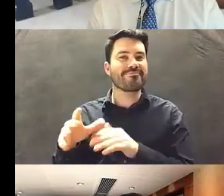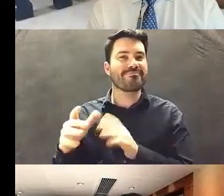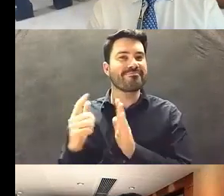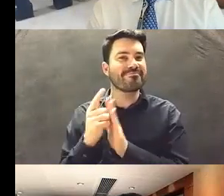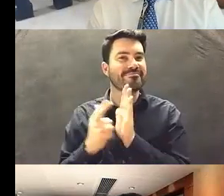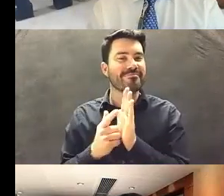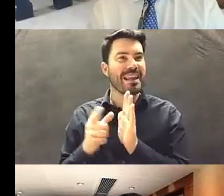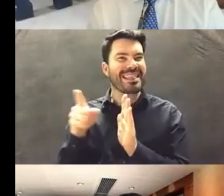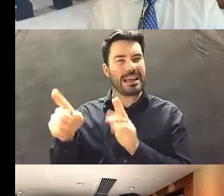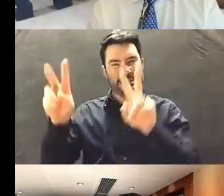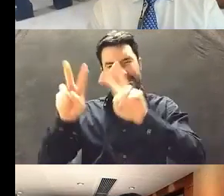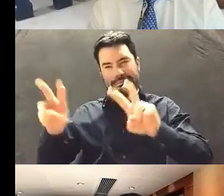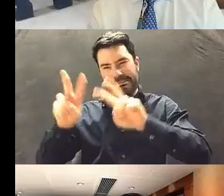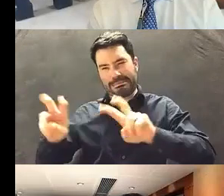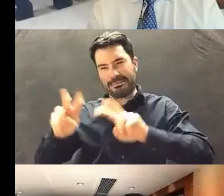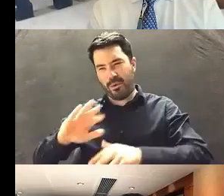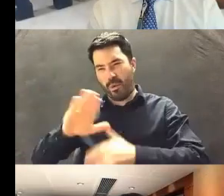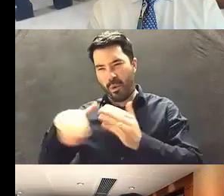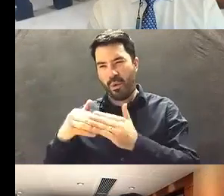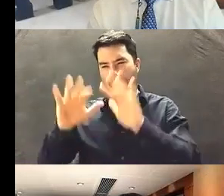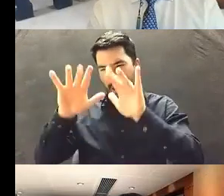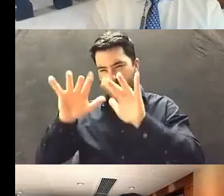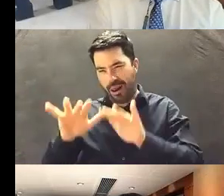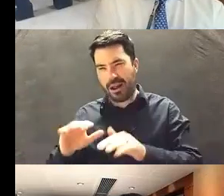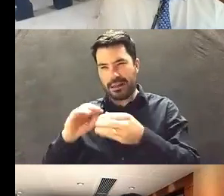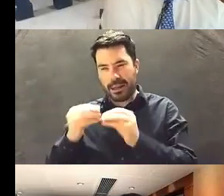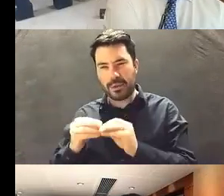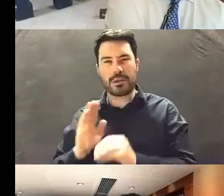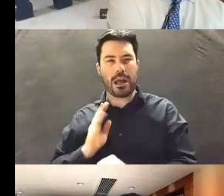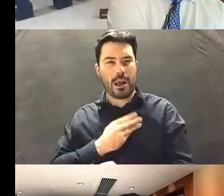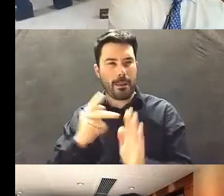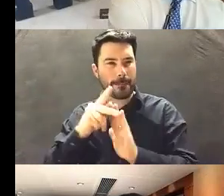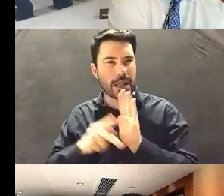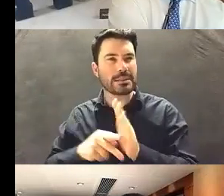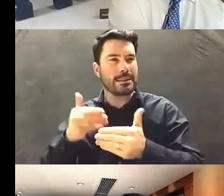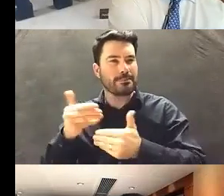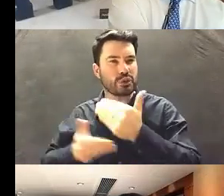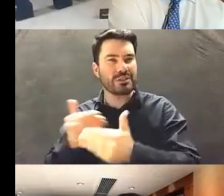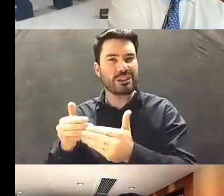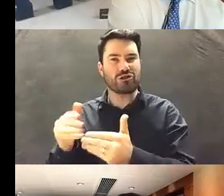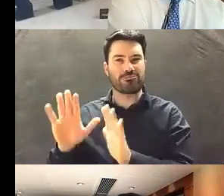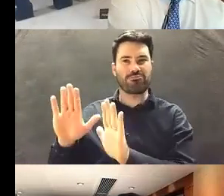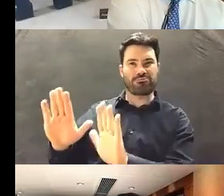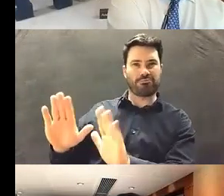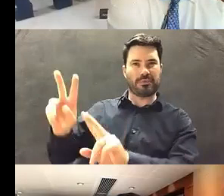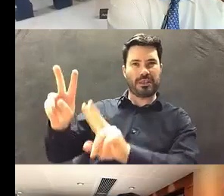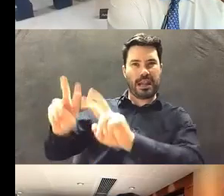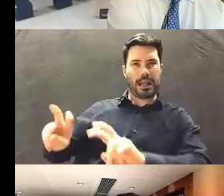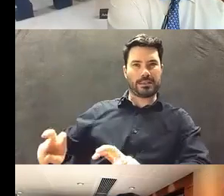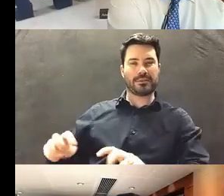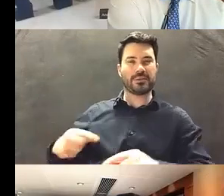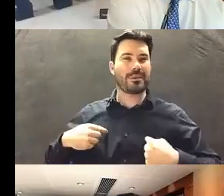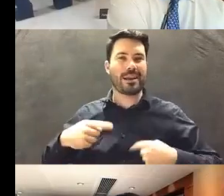data for all the different pieces of our policies and procedures. So unfortunately, I can't answer that question at this